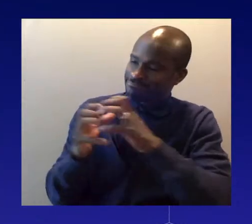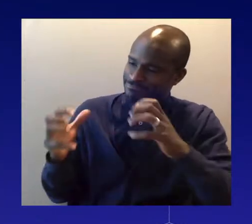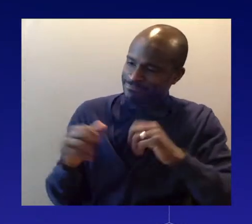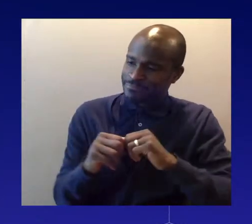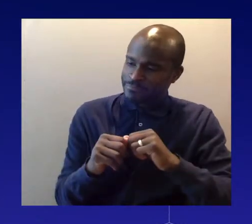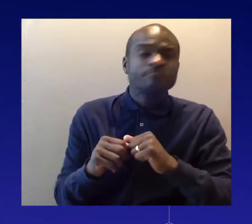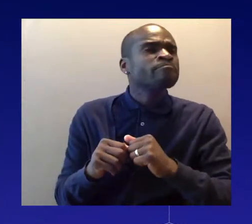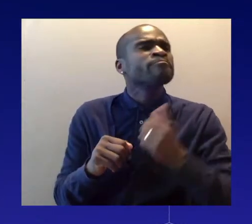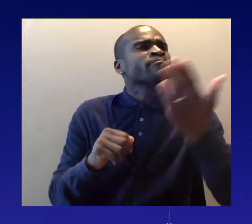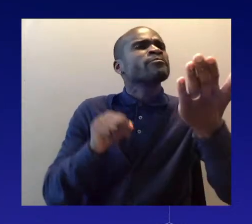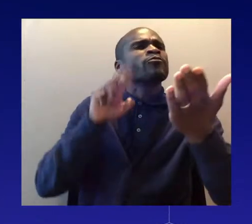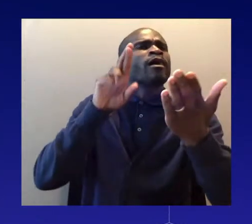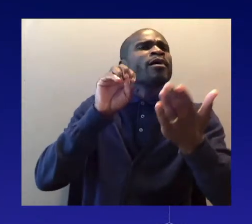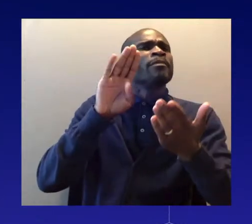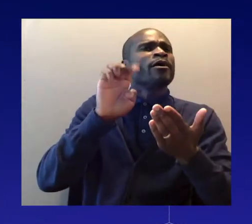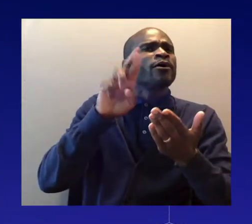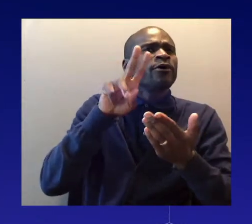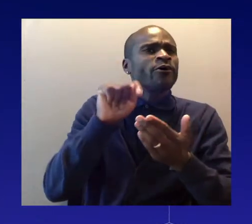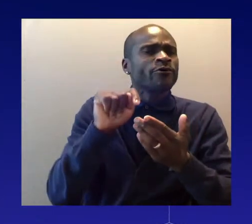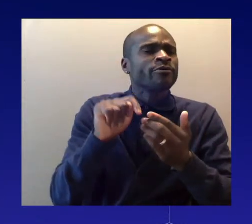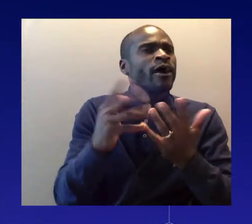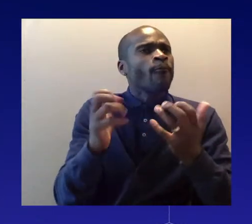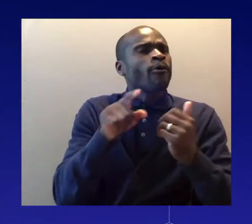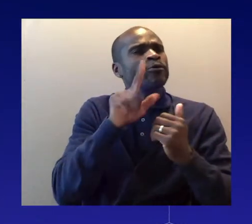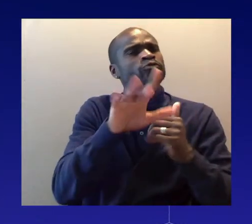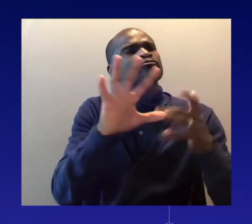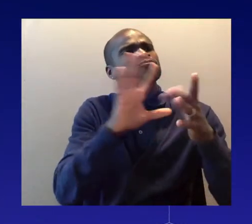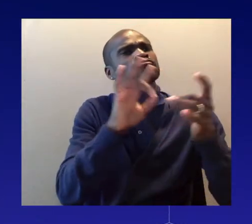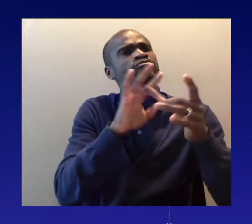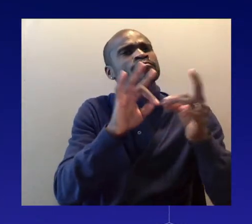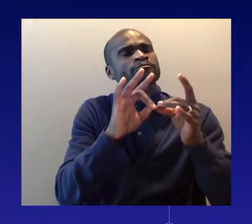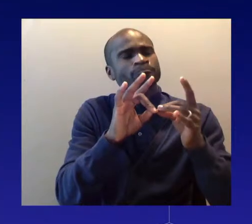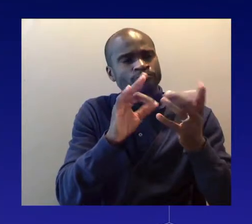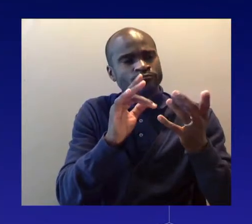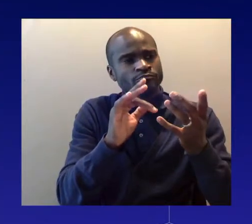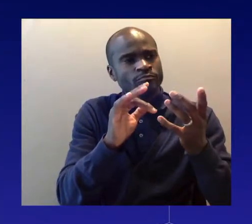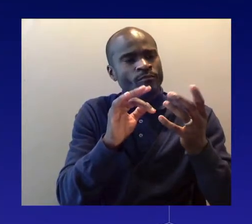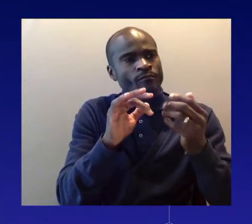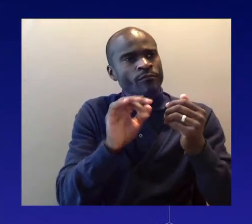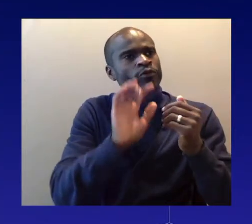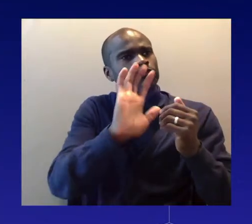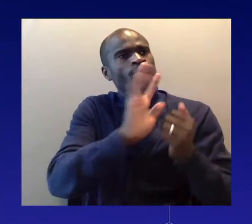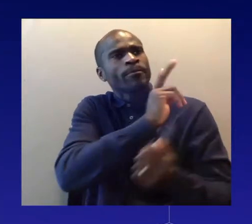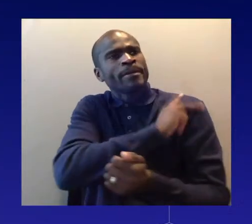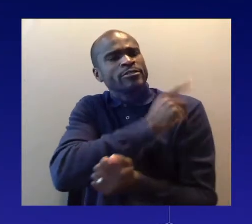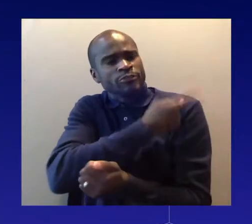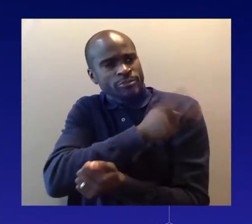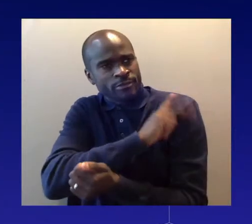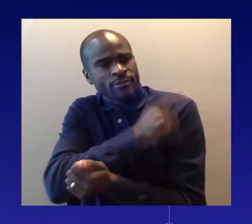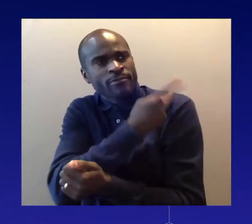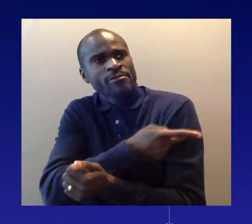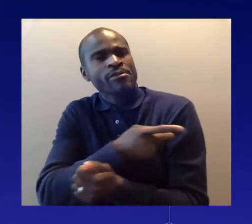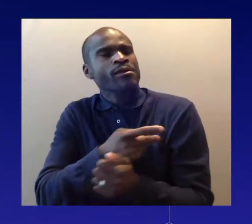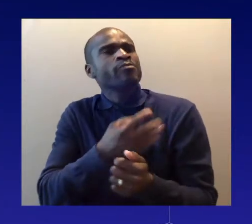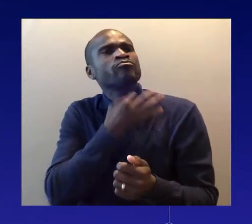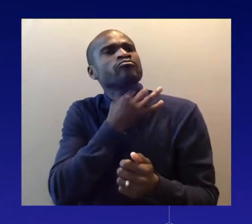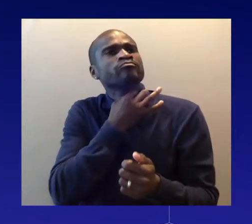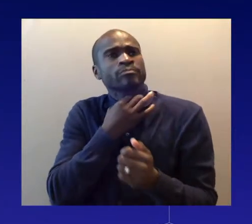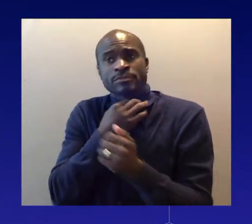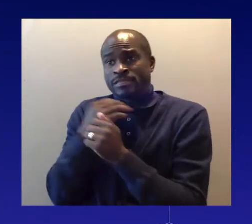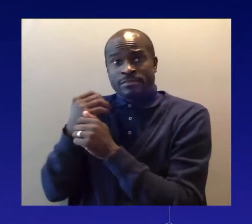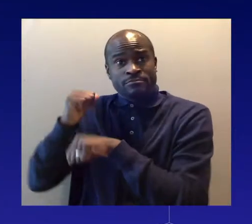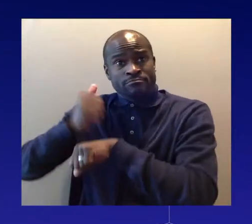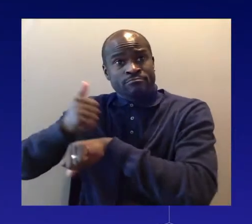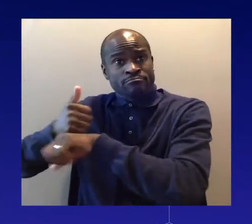you about what in there resonates with the experience of your patients and how you would elaborate on what access